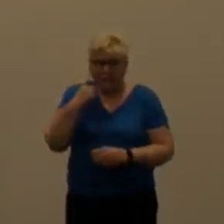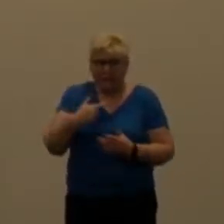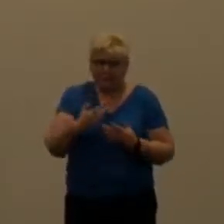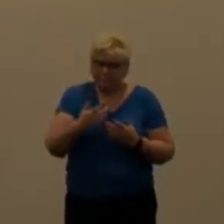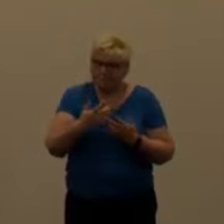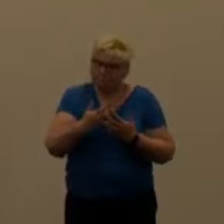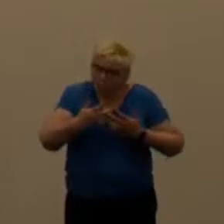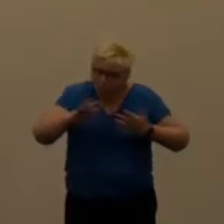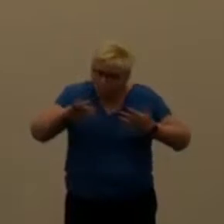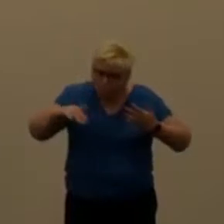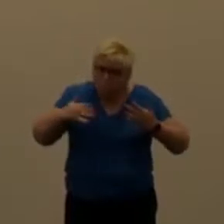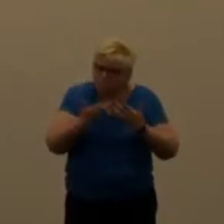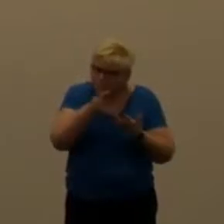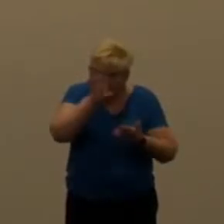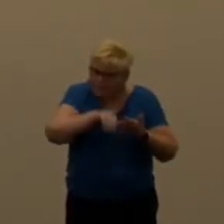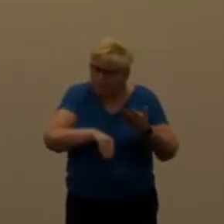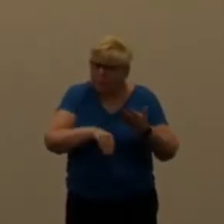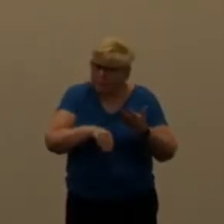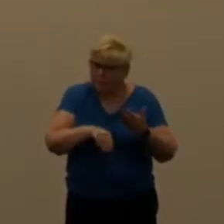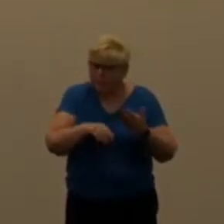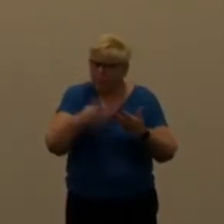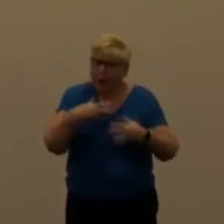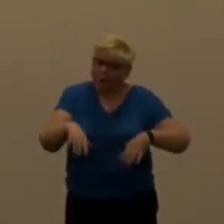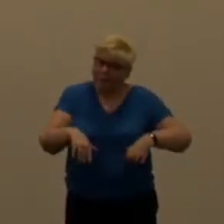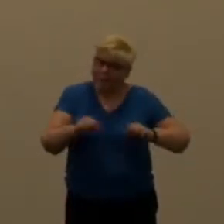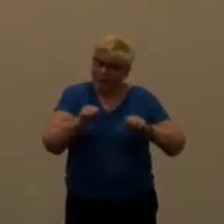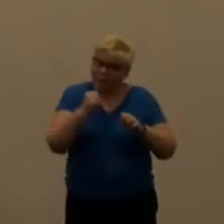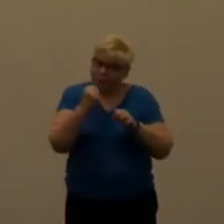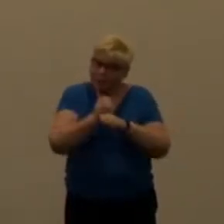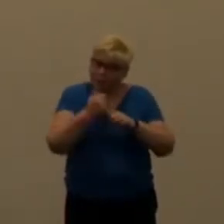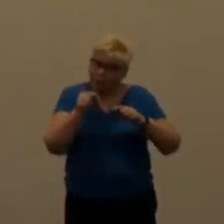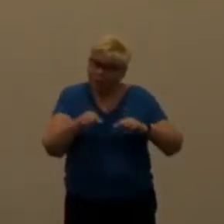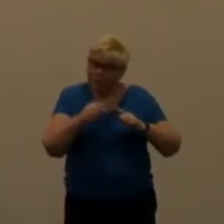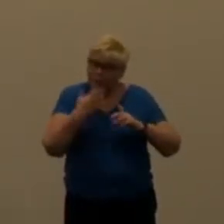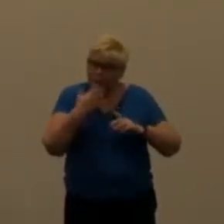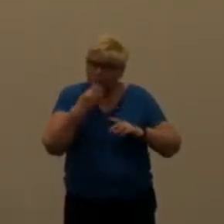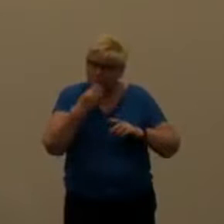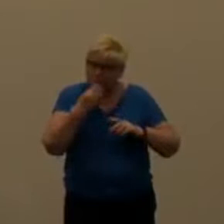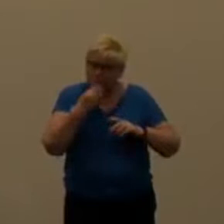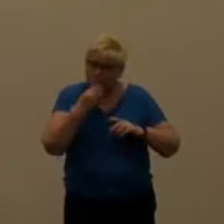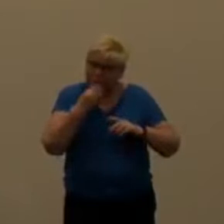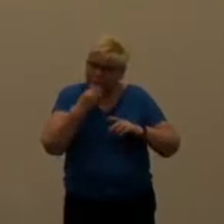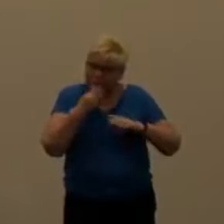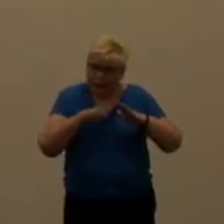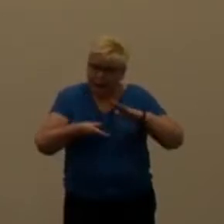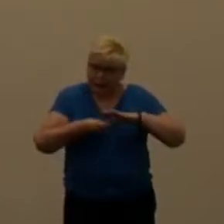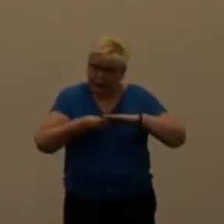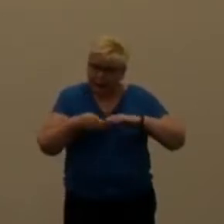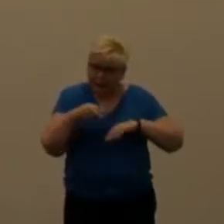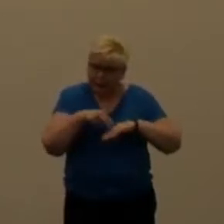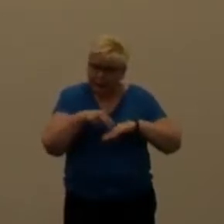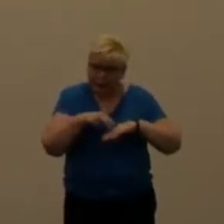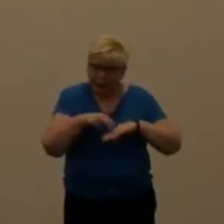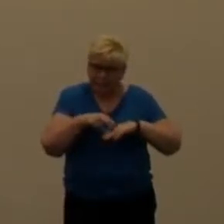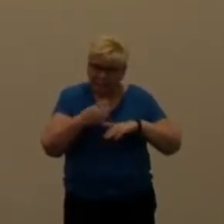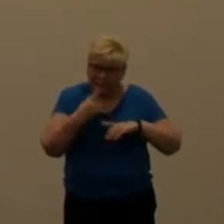of experience in the Power Platform. That means that, yeah, I started or work on the Power Platform at the very beginning